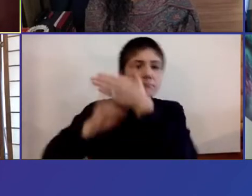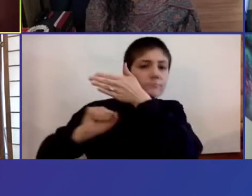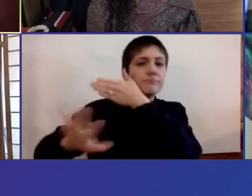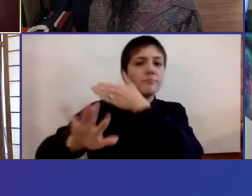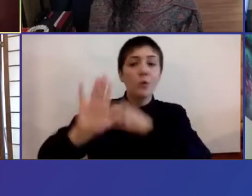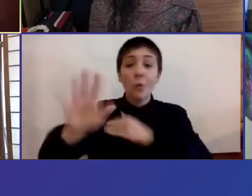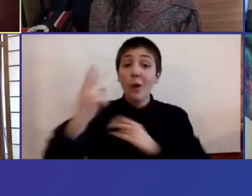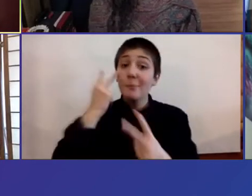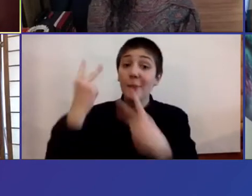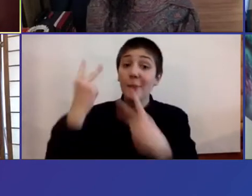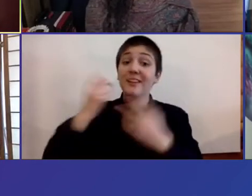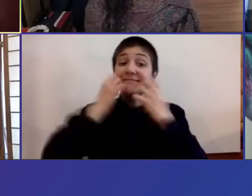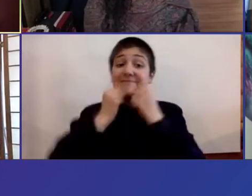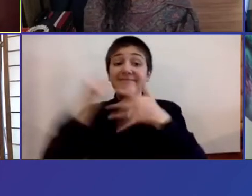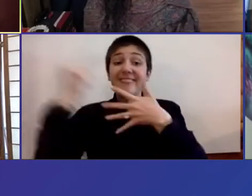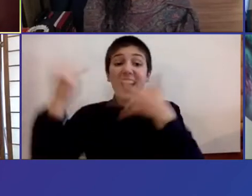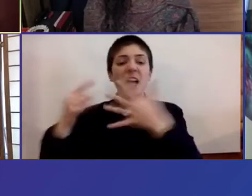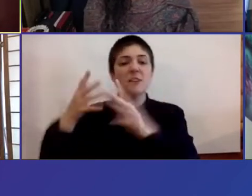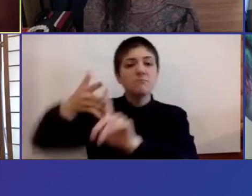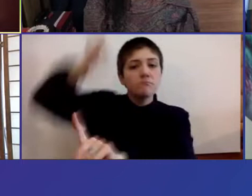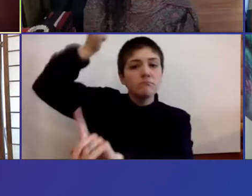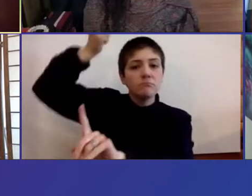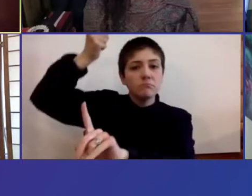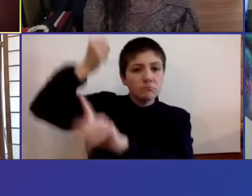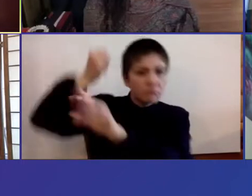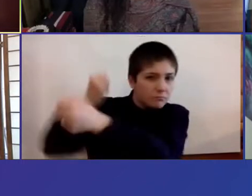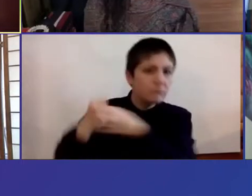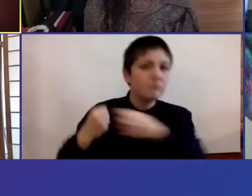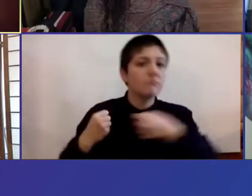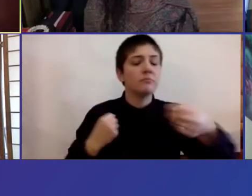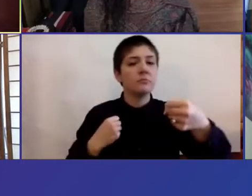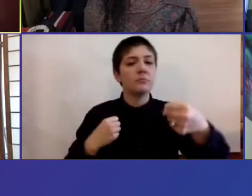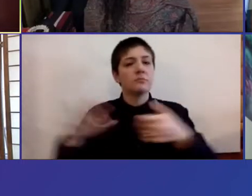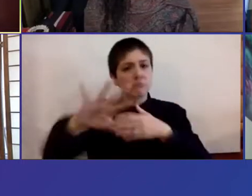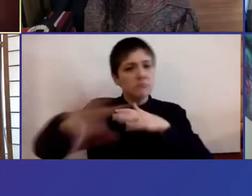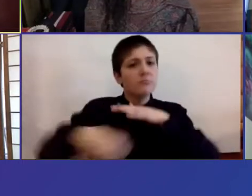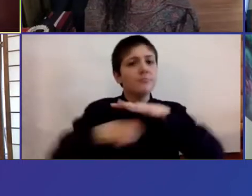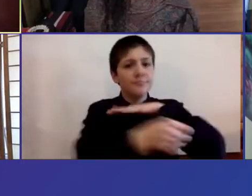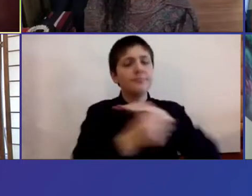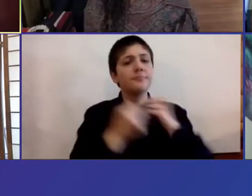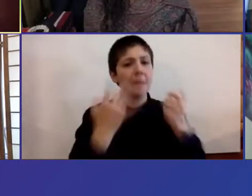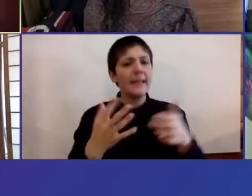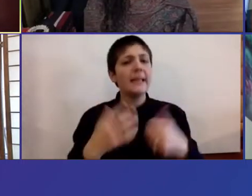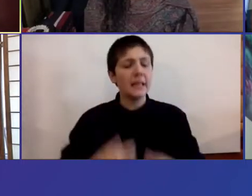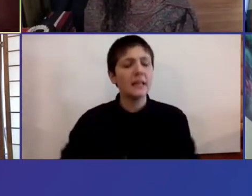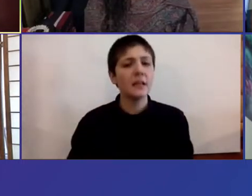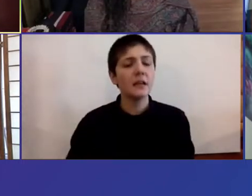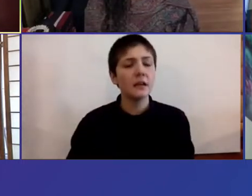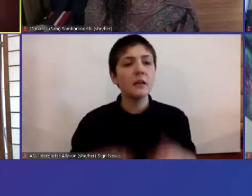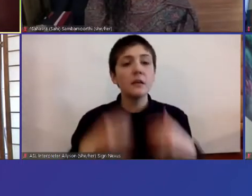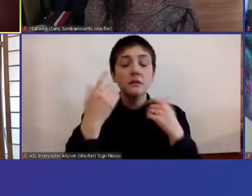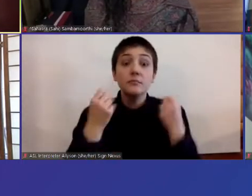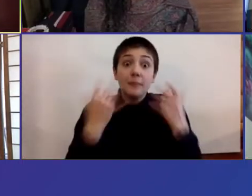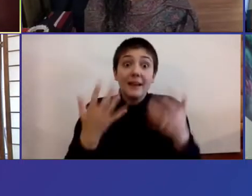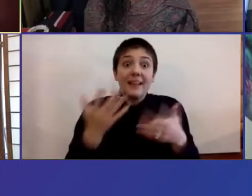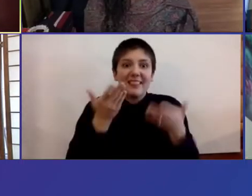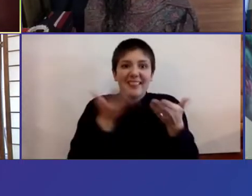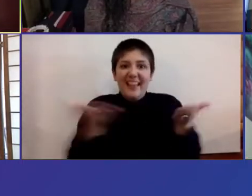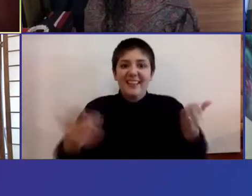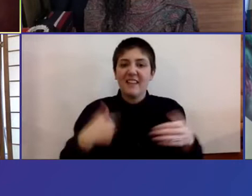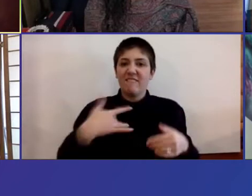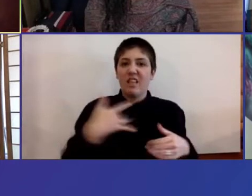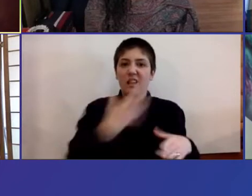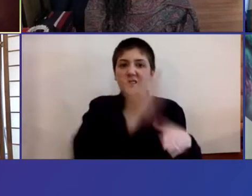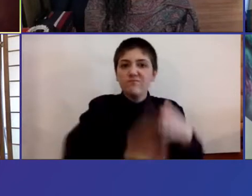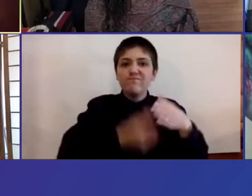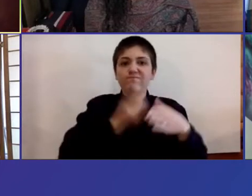there is so much that we don't know about ourselves that, for me, education is extremely